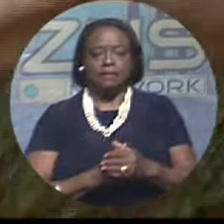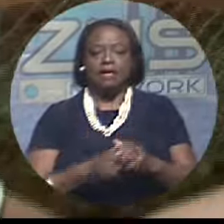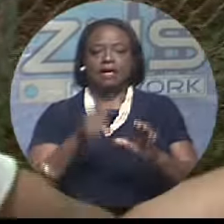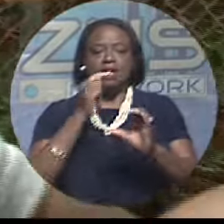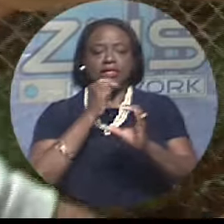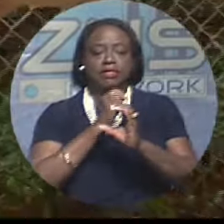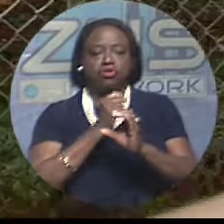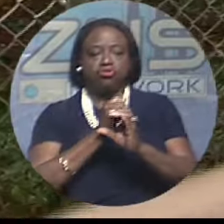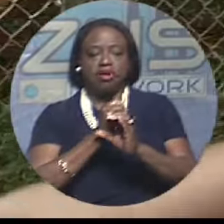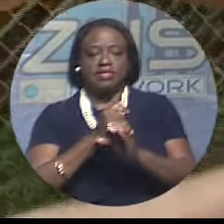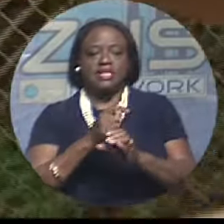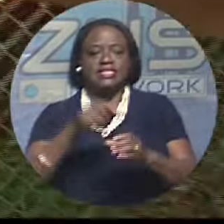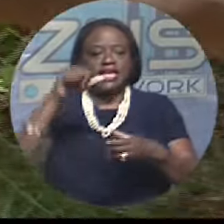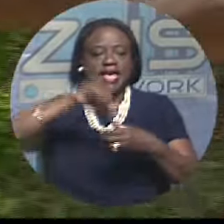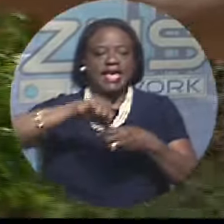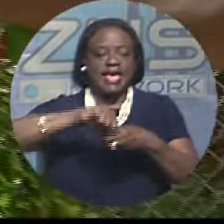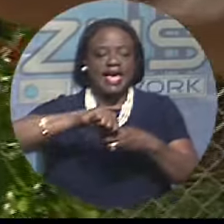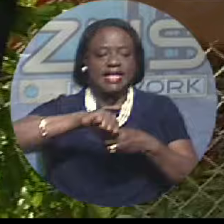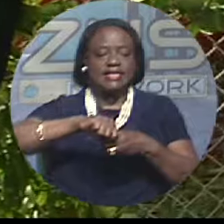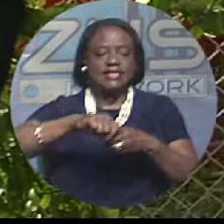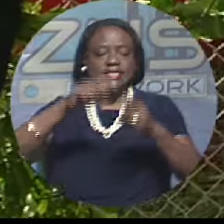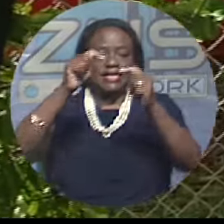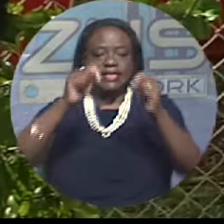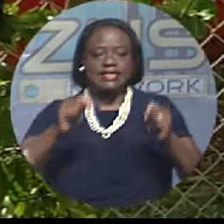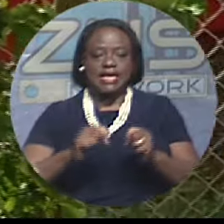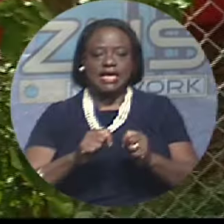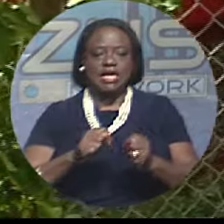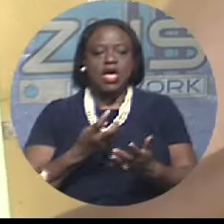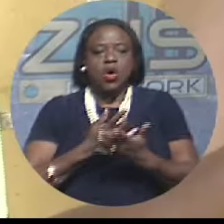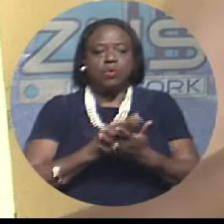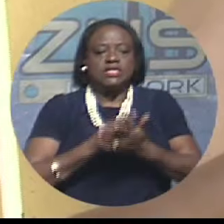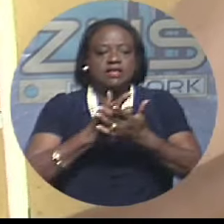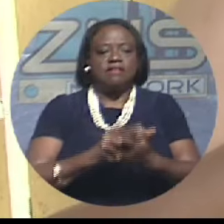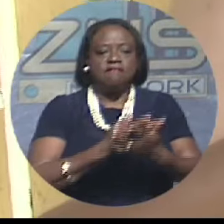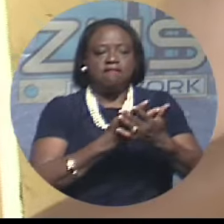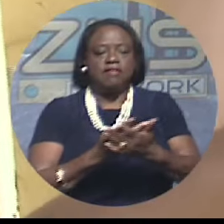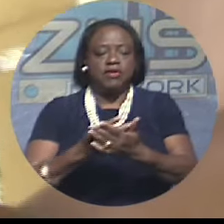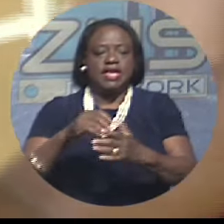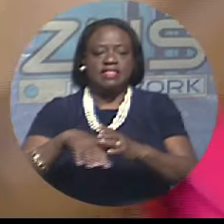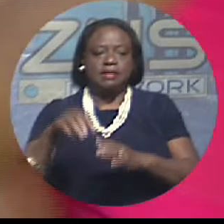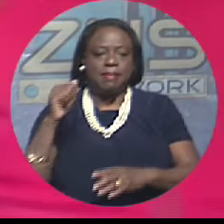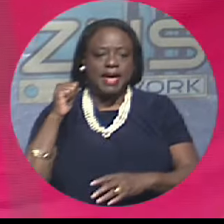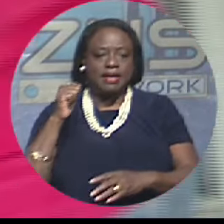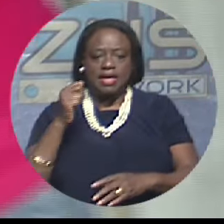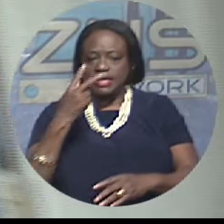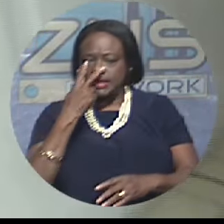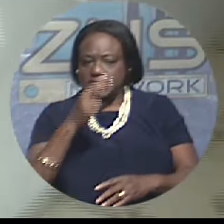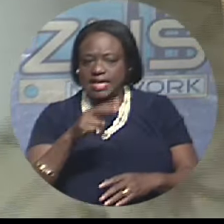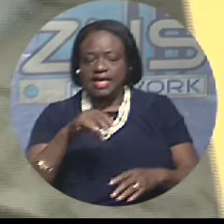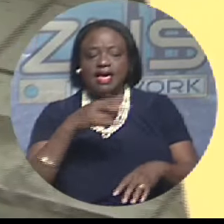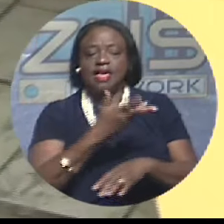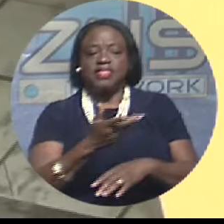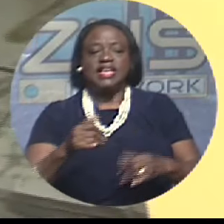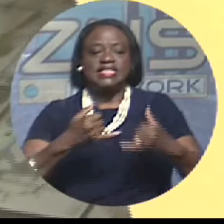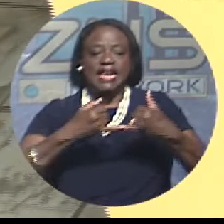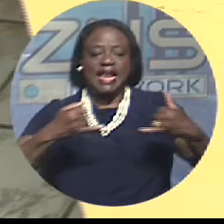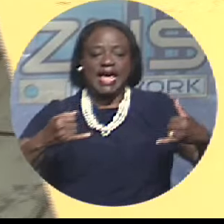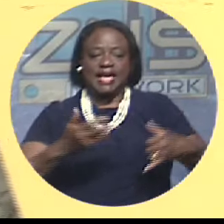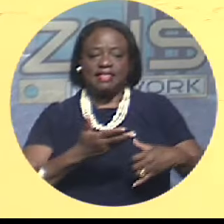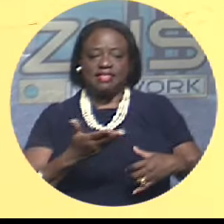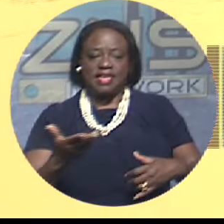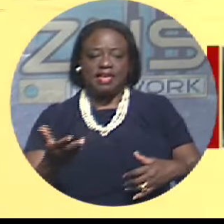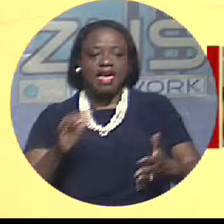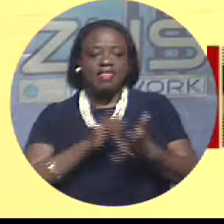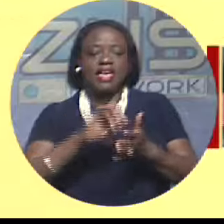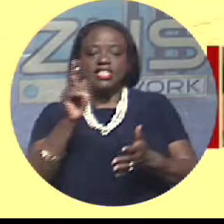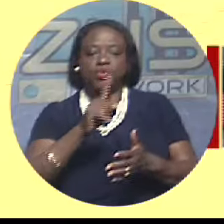in his tank, his gas tank was loose. All that was floating in the back there. As you can see, there's a line there. The water was just about